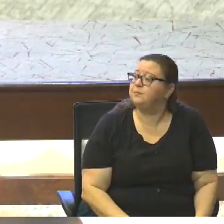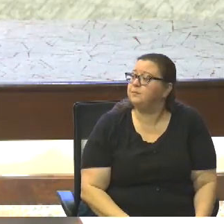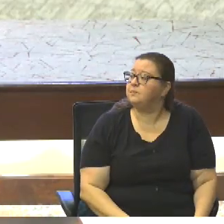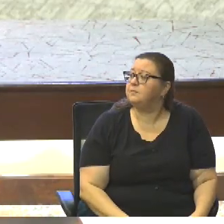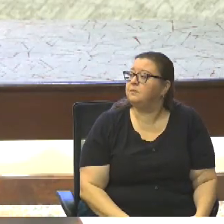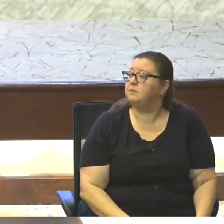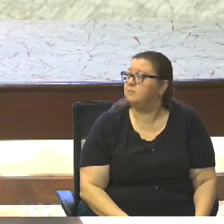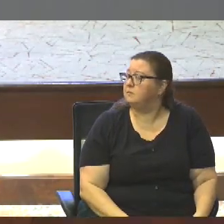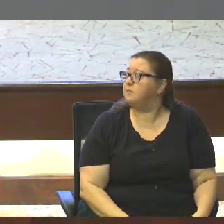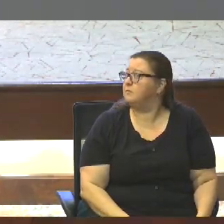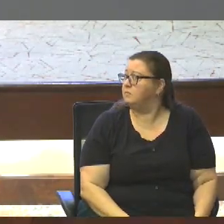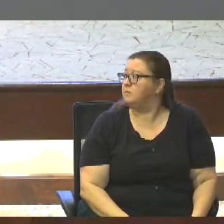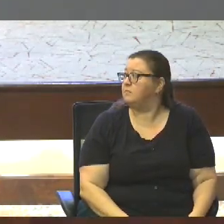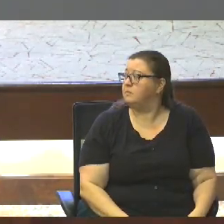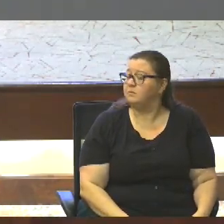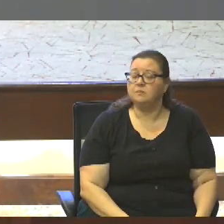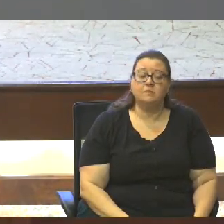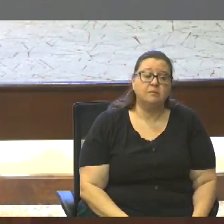Great.